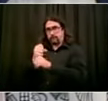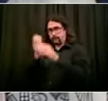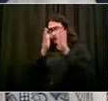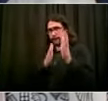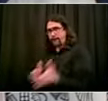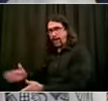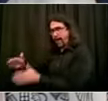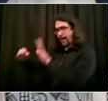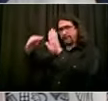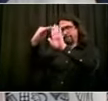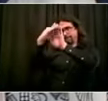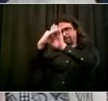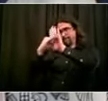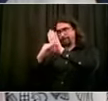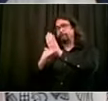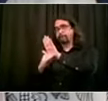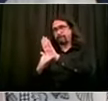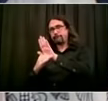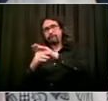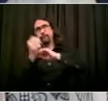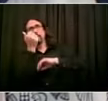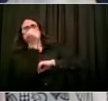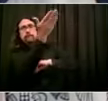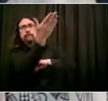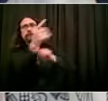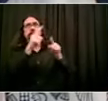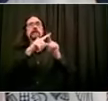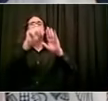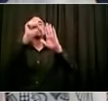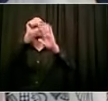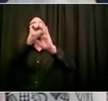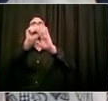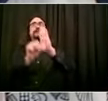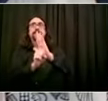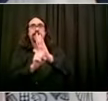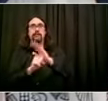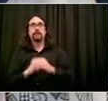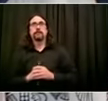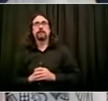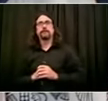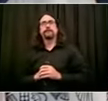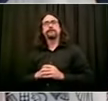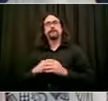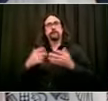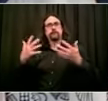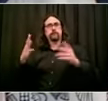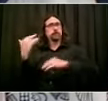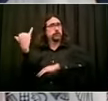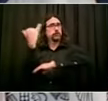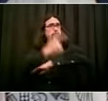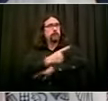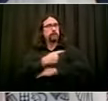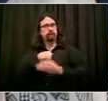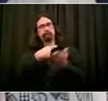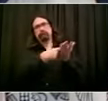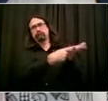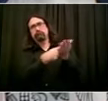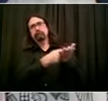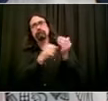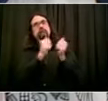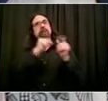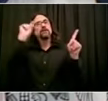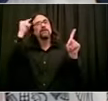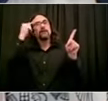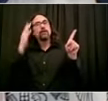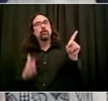with the state. I spoke with the governor earlier today. We've laid out the foundation for how to stop this spread